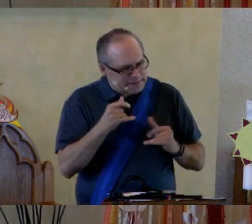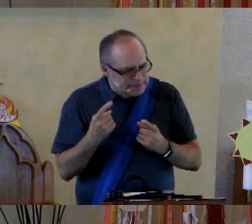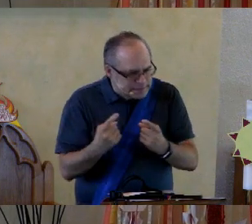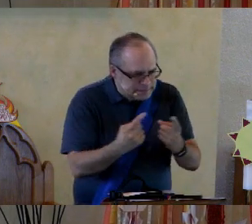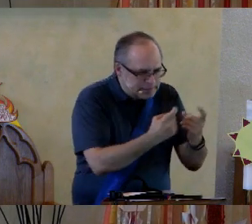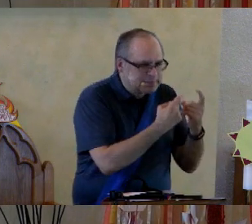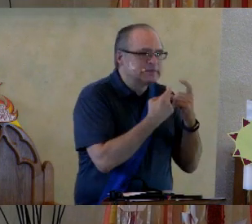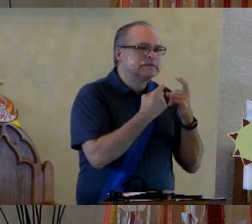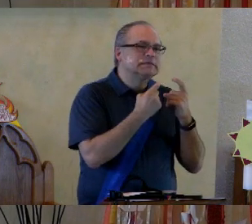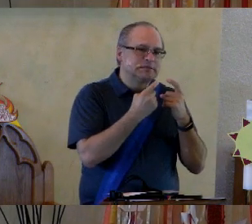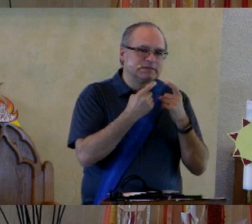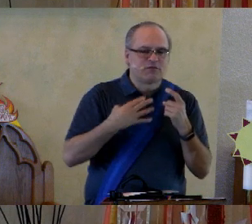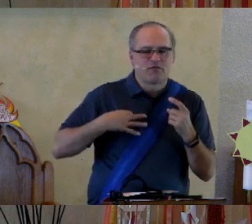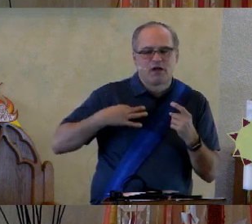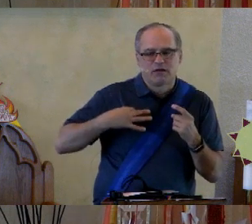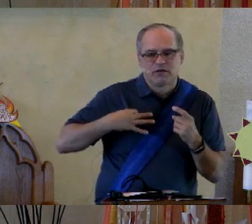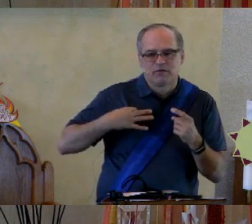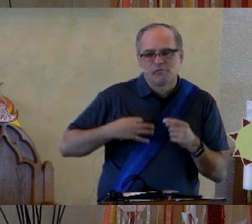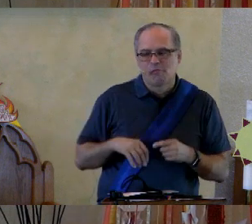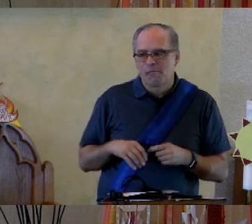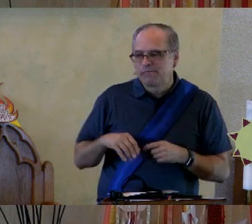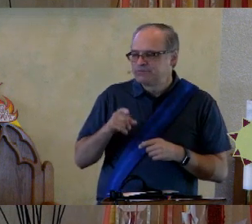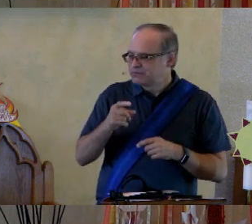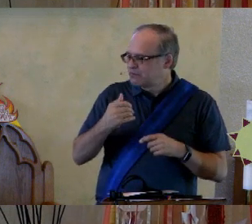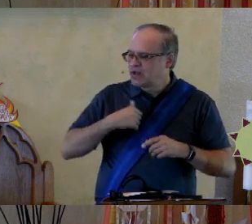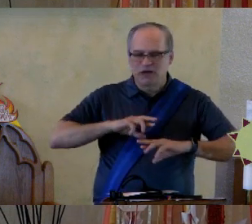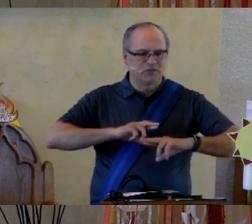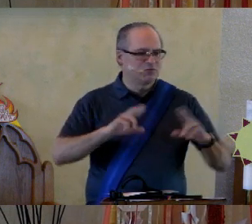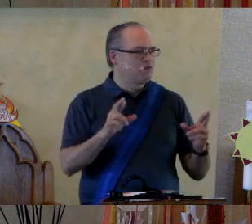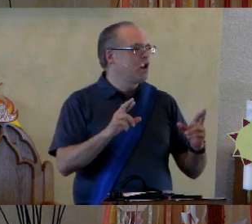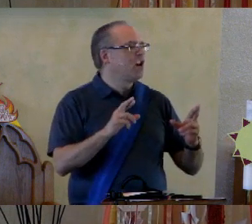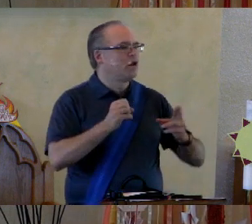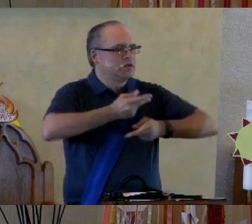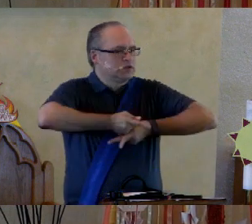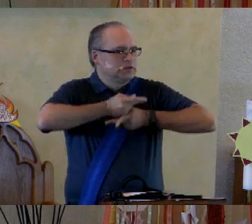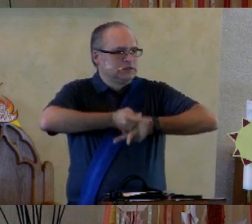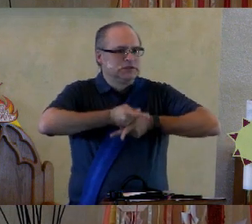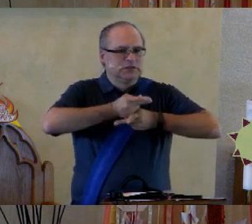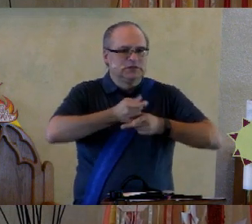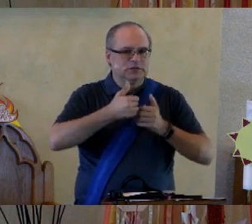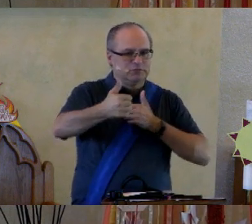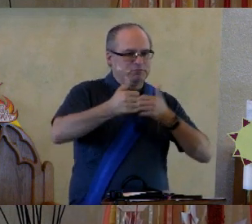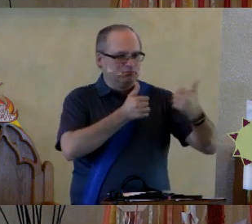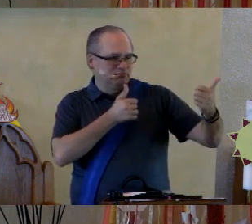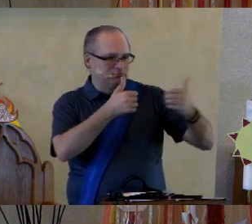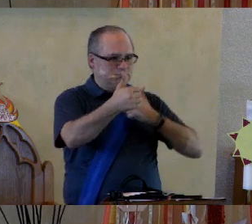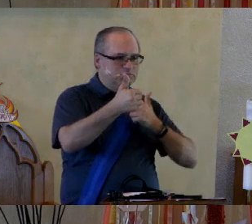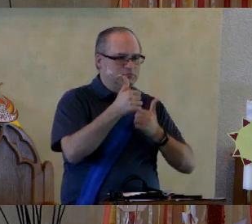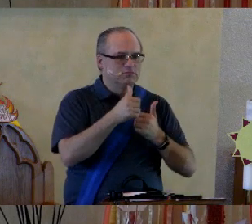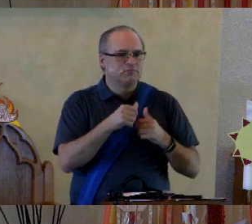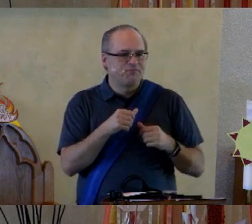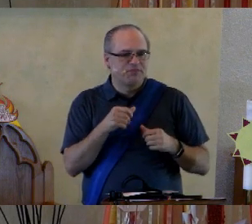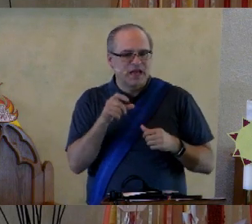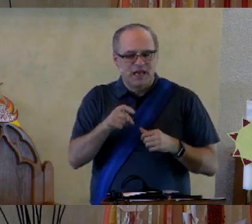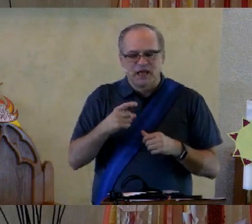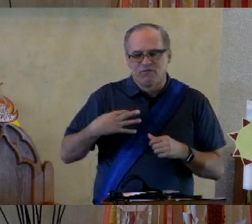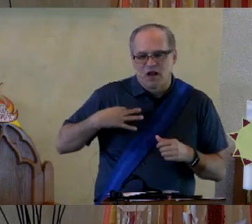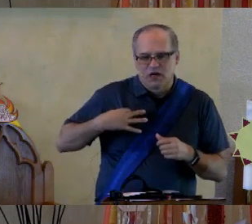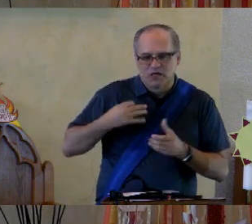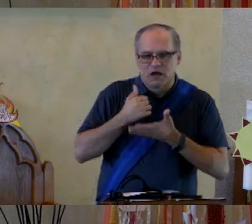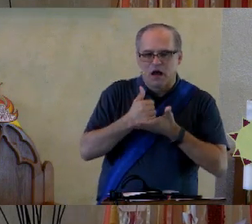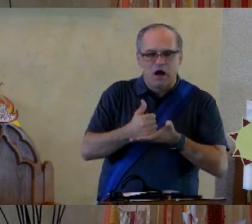of sanitation, social distancing measures, and they need a few volunteers to work in the food